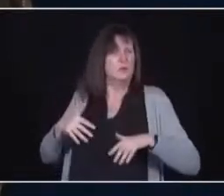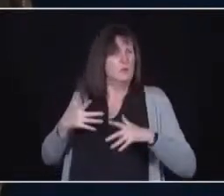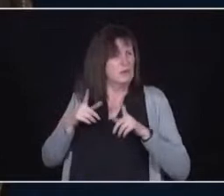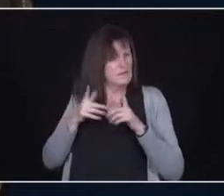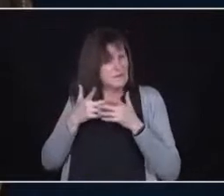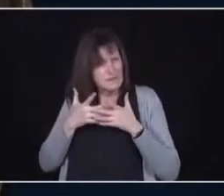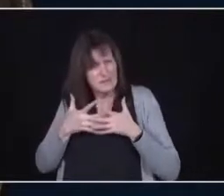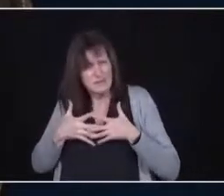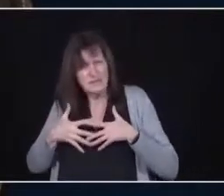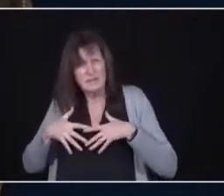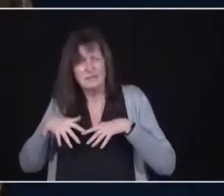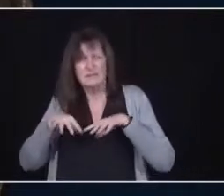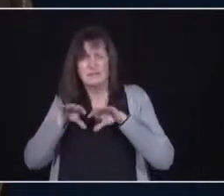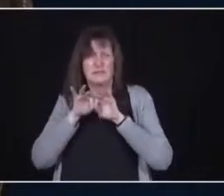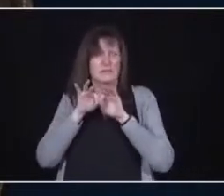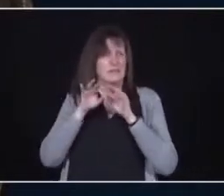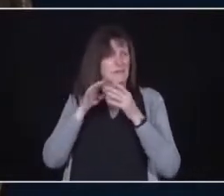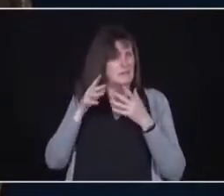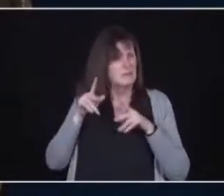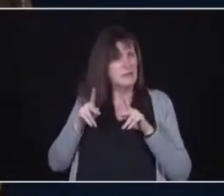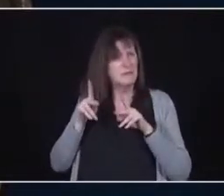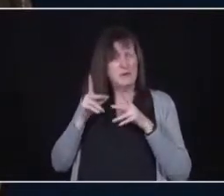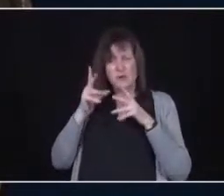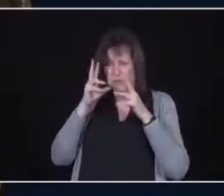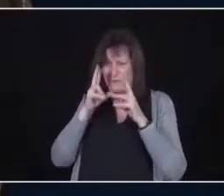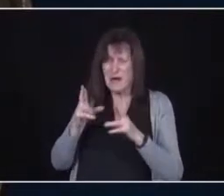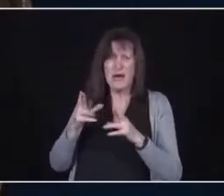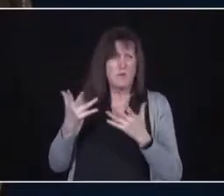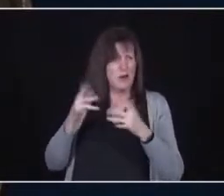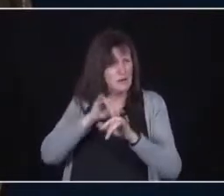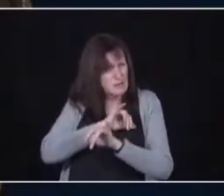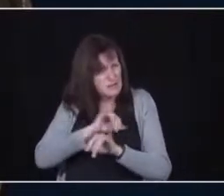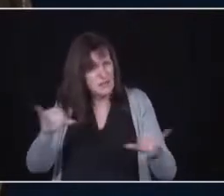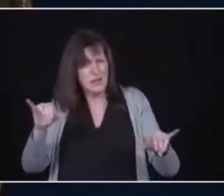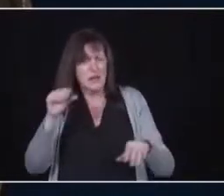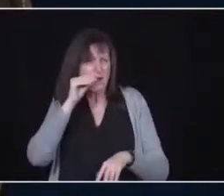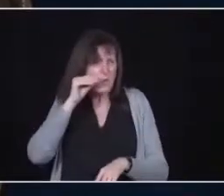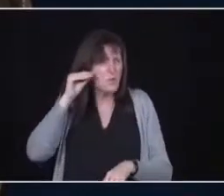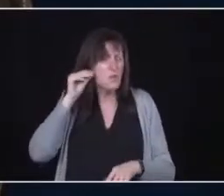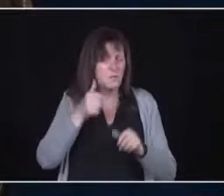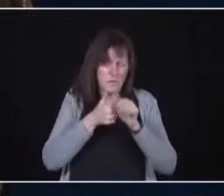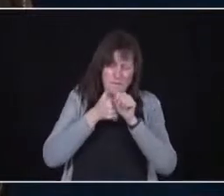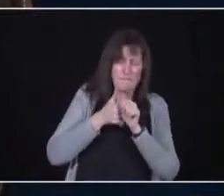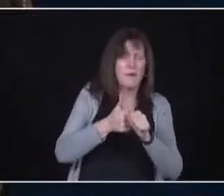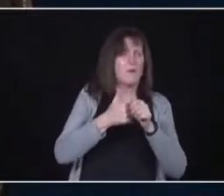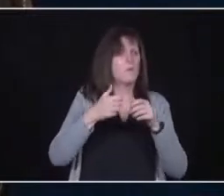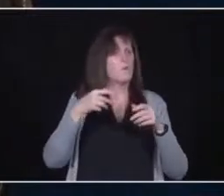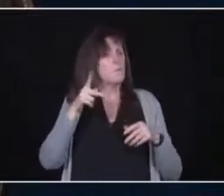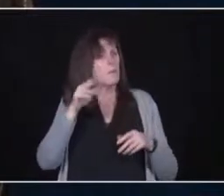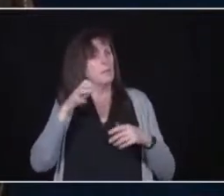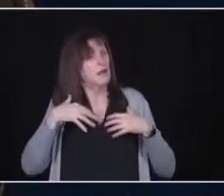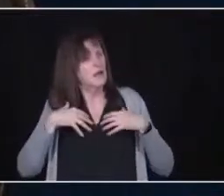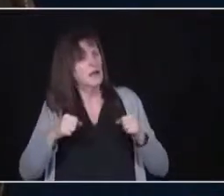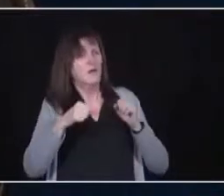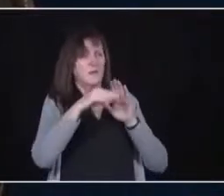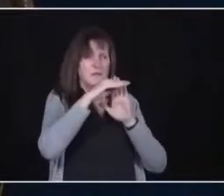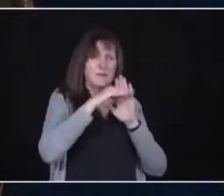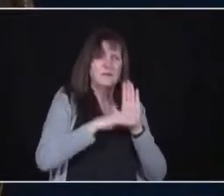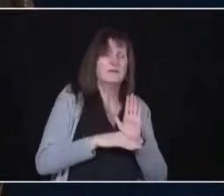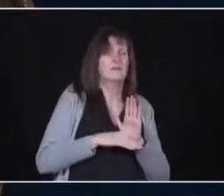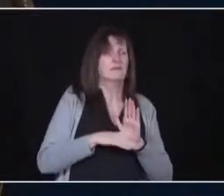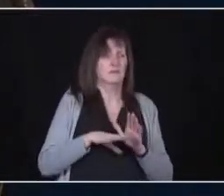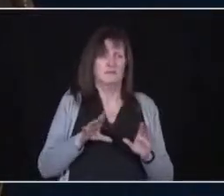stay-at-home order and follow public health measures. This is a critical moment in Ontario's response to this deadly